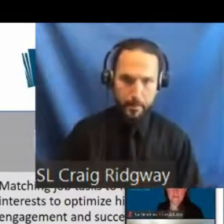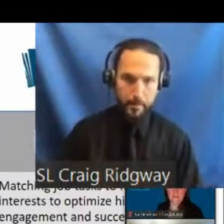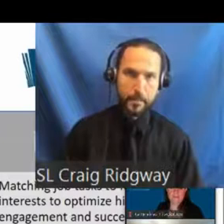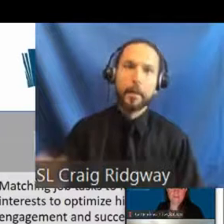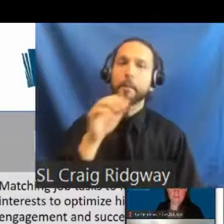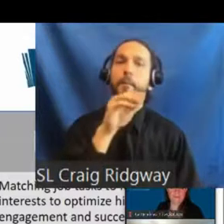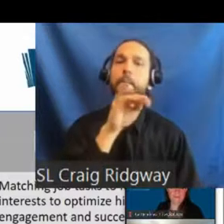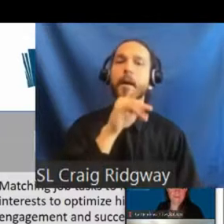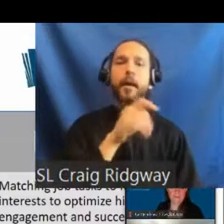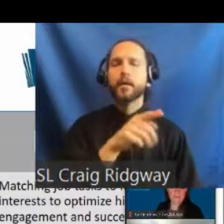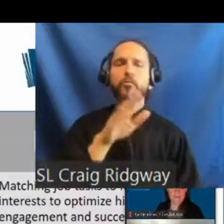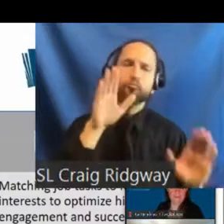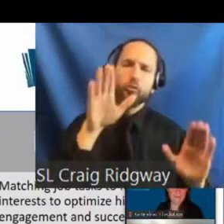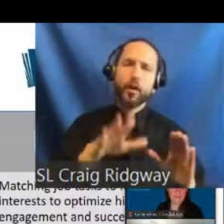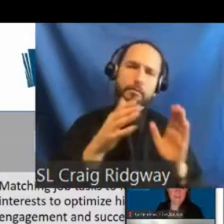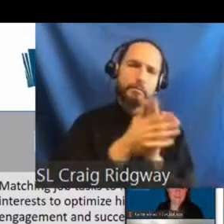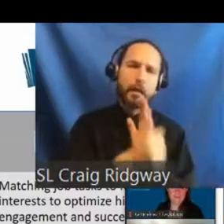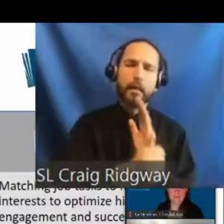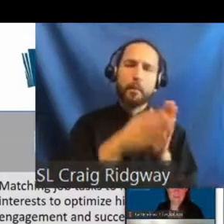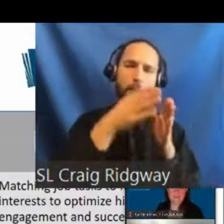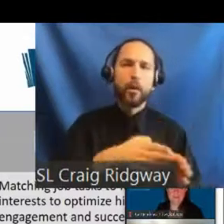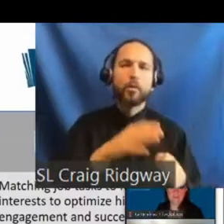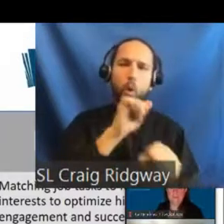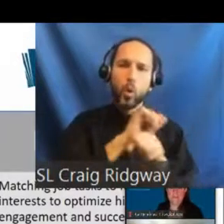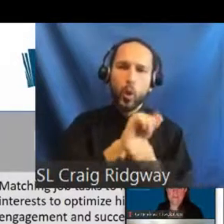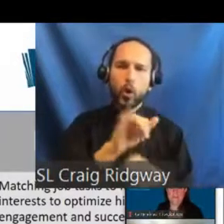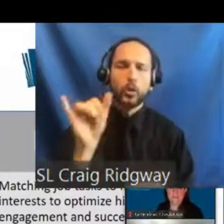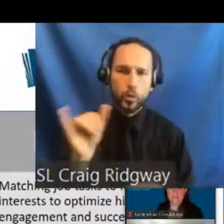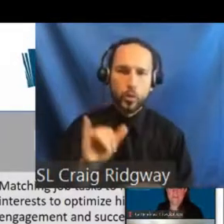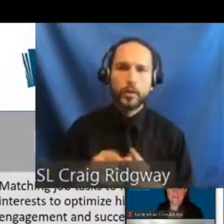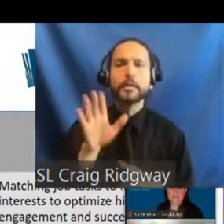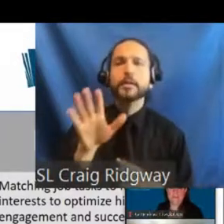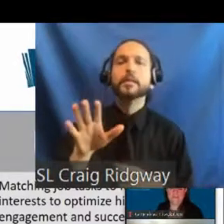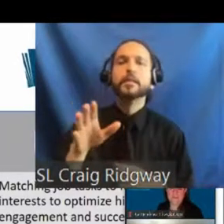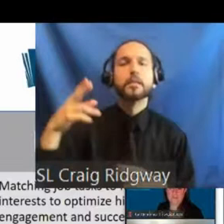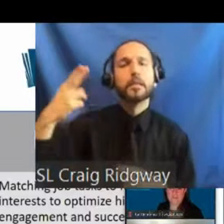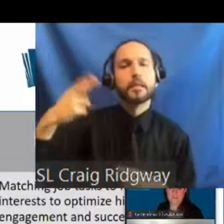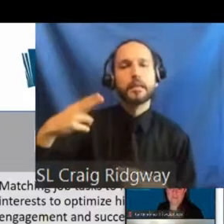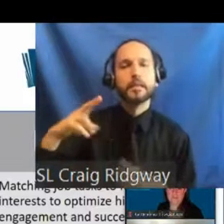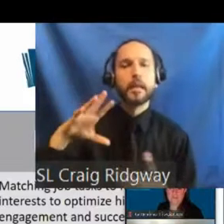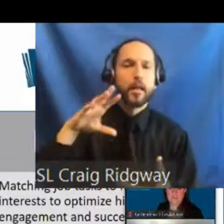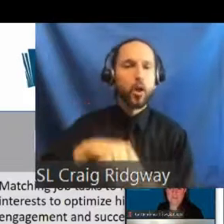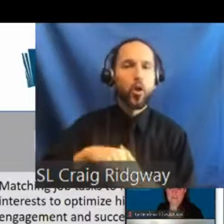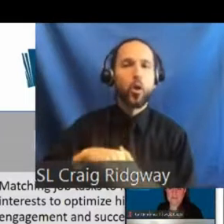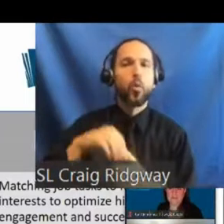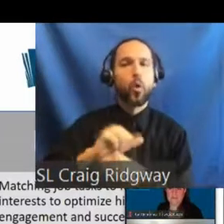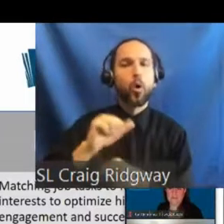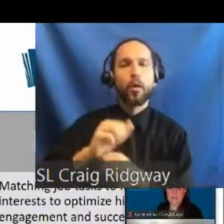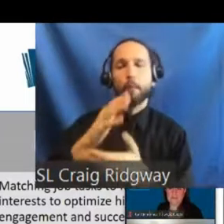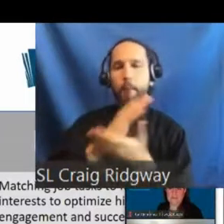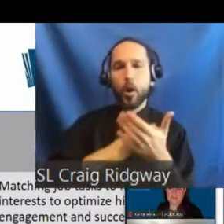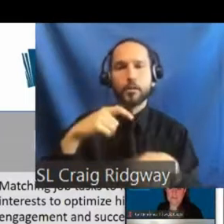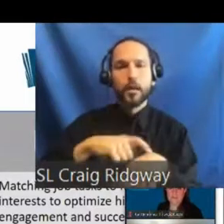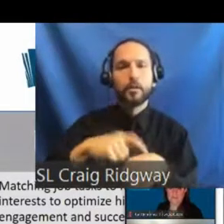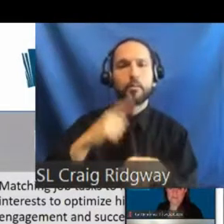Mike is an incredibly talented person and worker. His employment history included working part-time at a